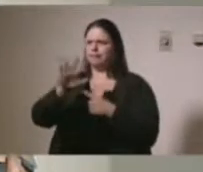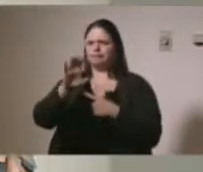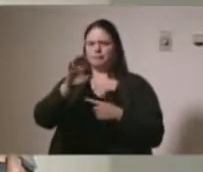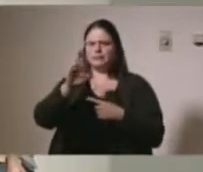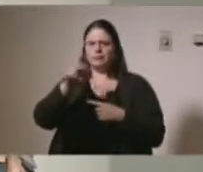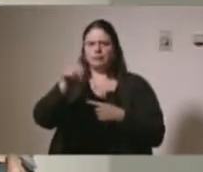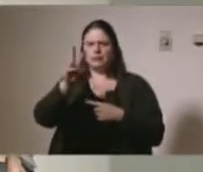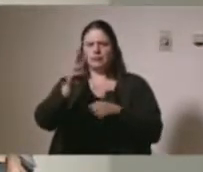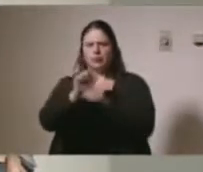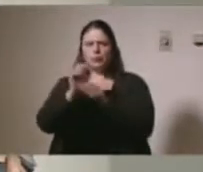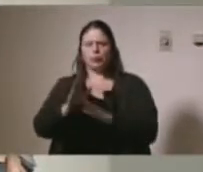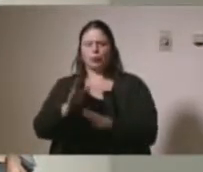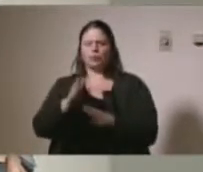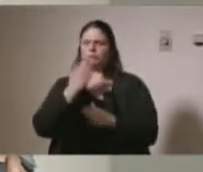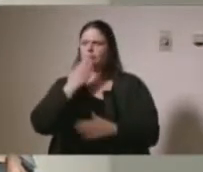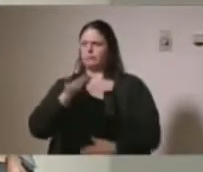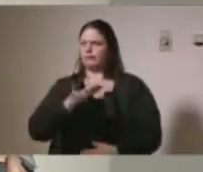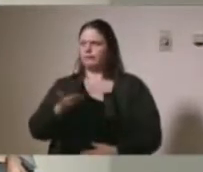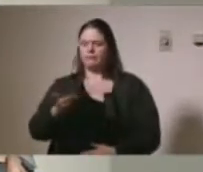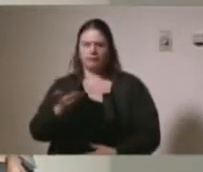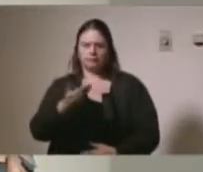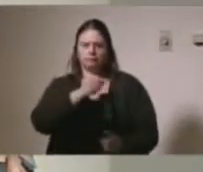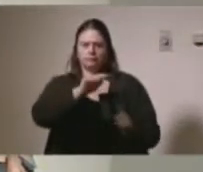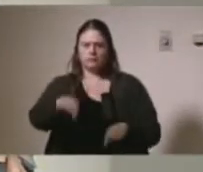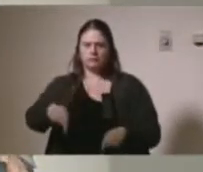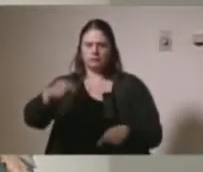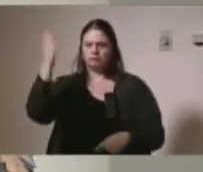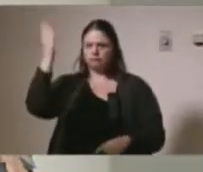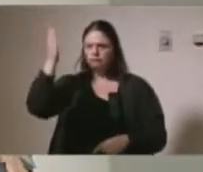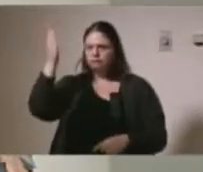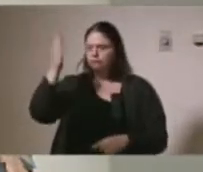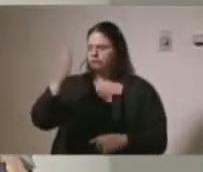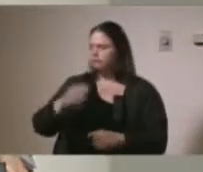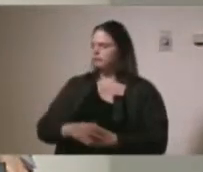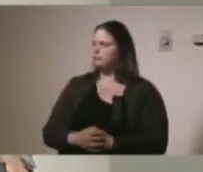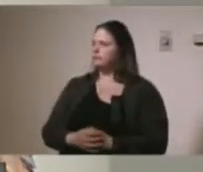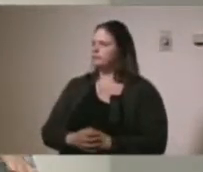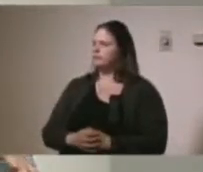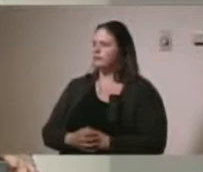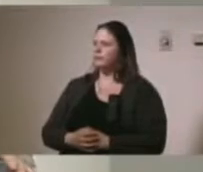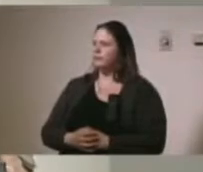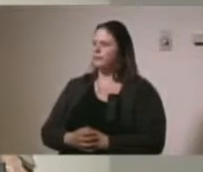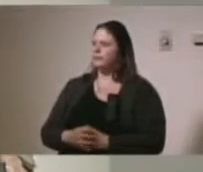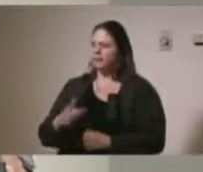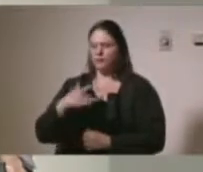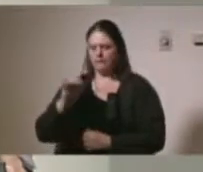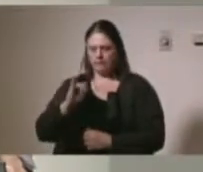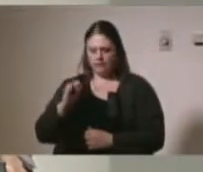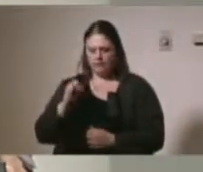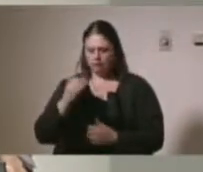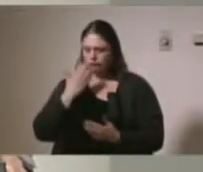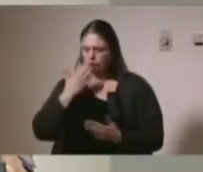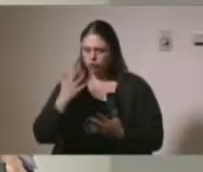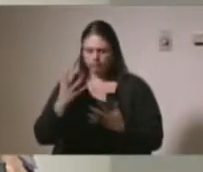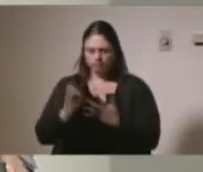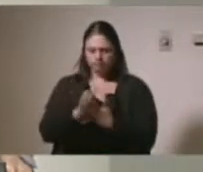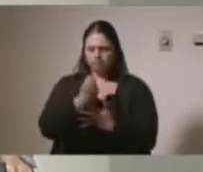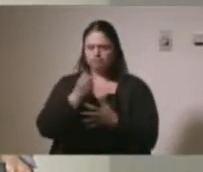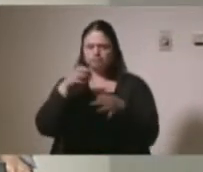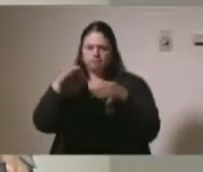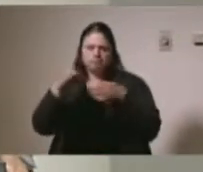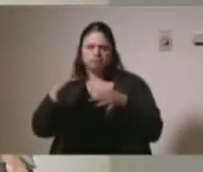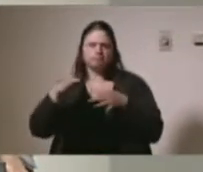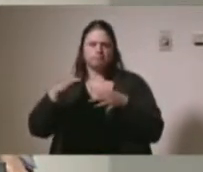invitation, which has given me the opportunity to tell you about the story of the Italian